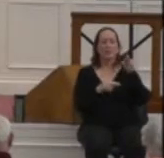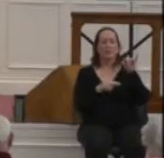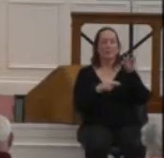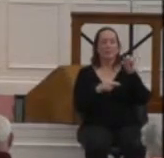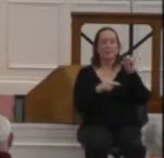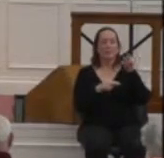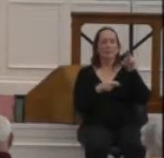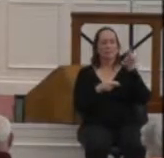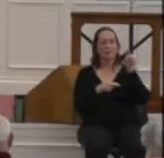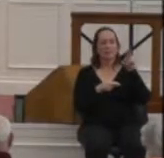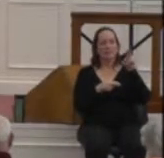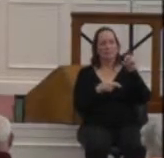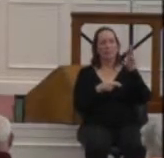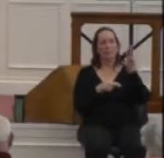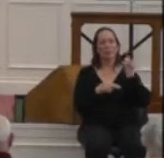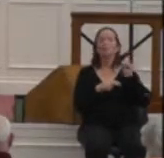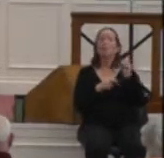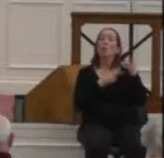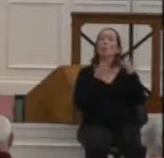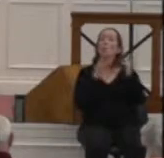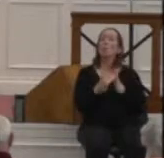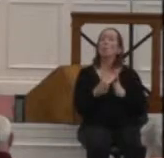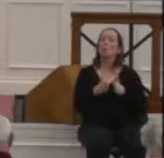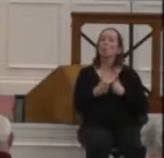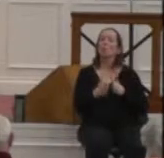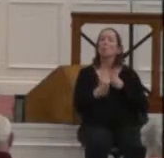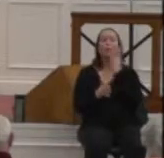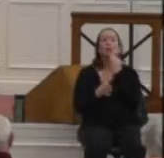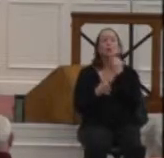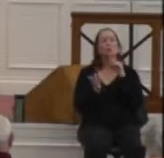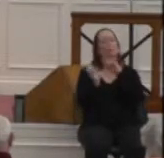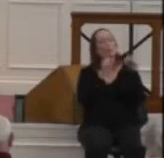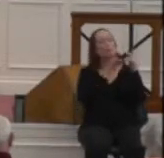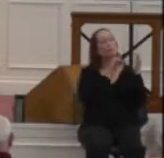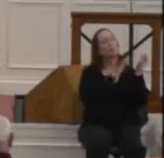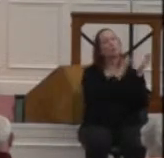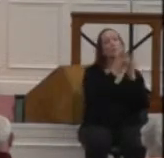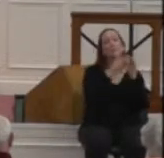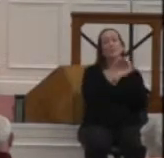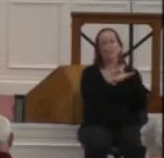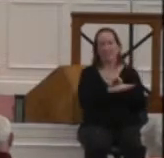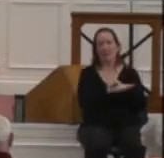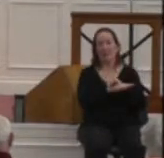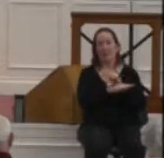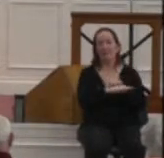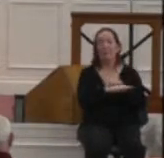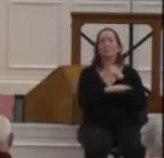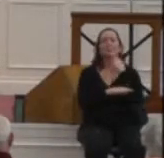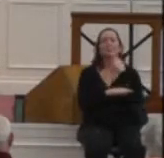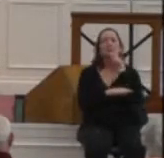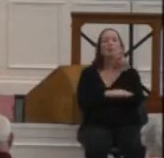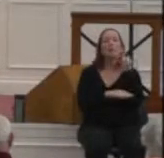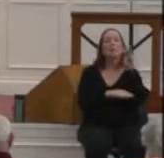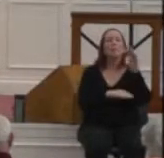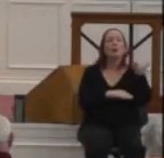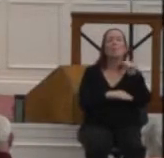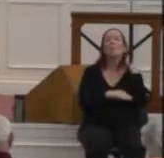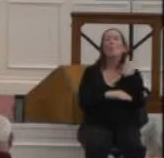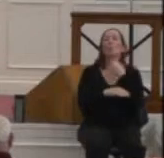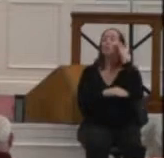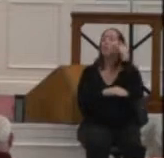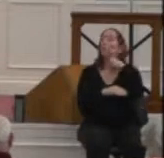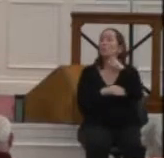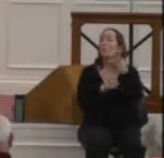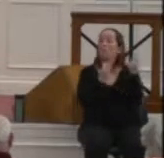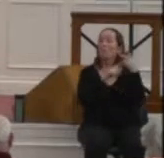of the Jews. This man came to Jesus by night and said to him, "Rabbi, we know that you have come from God as a